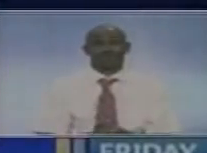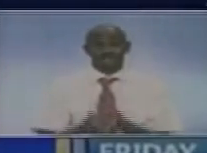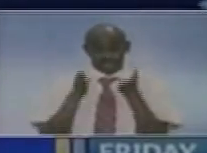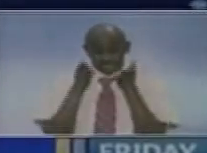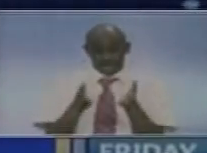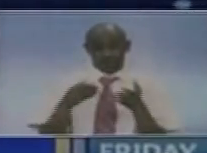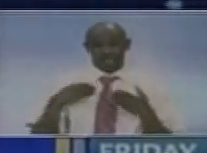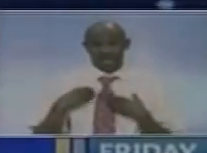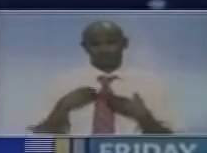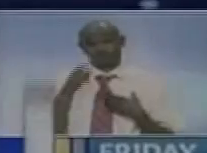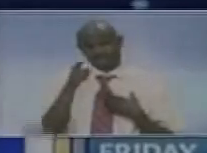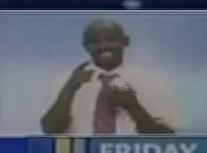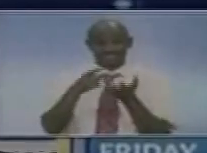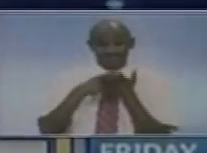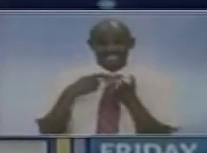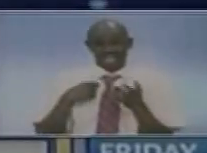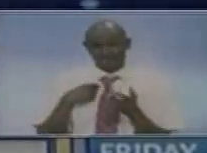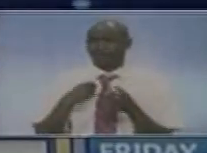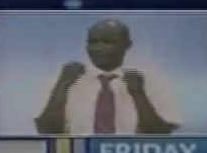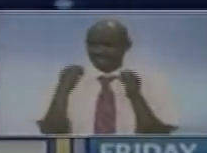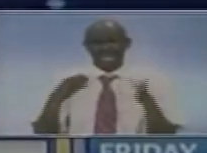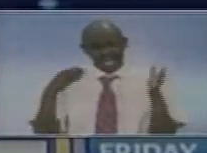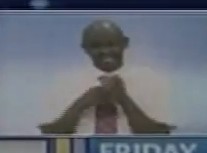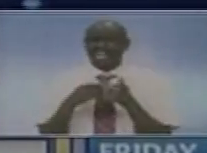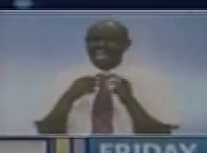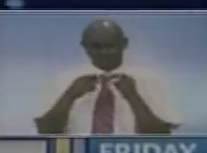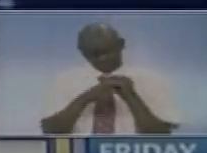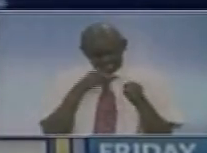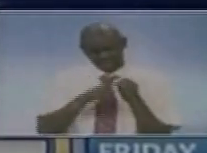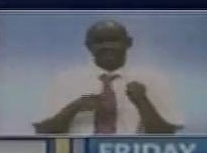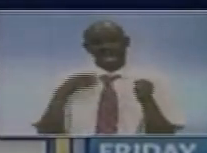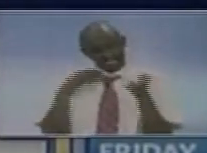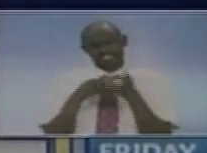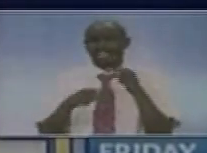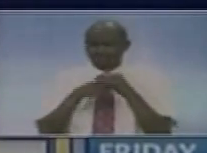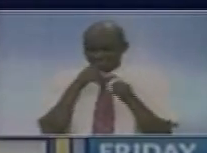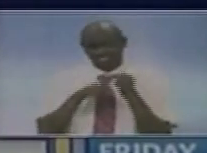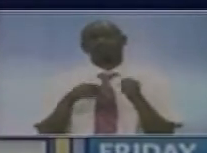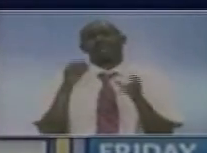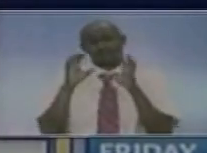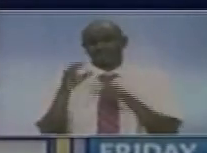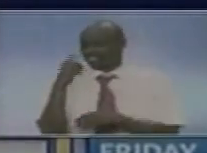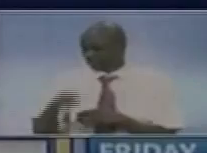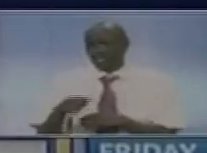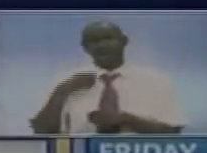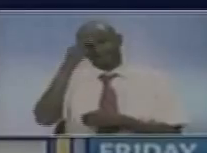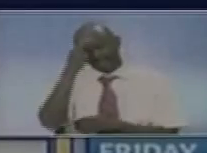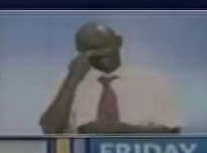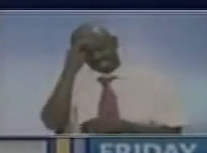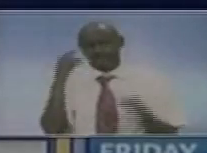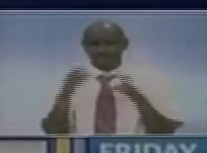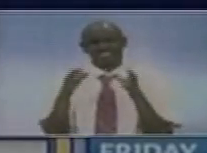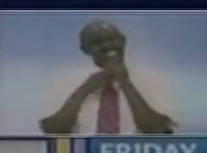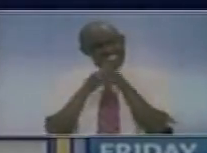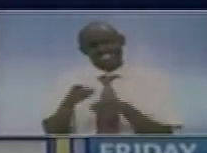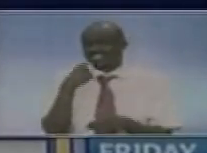Let's now turn to that debate that has puzzled anti-FGM campaigners. In fact, a section of leaders from the Maasai community are